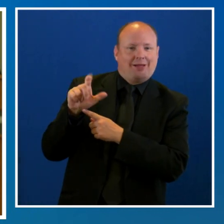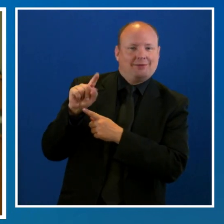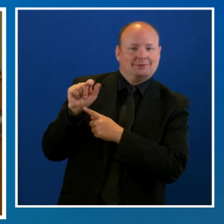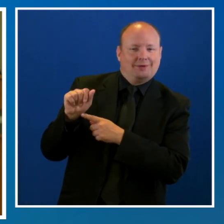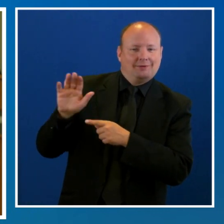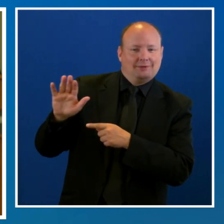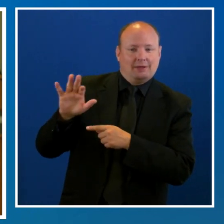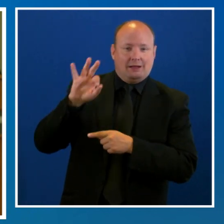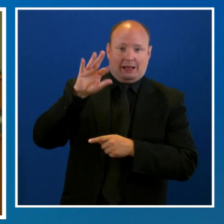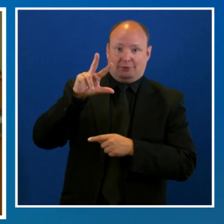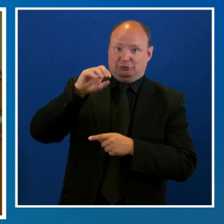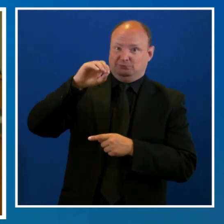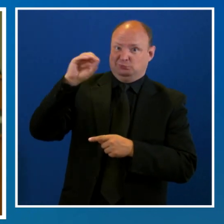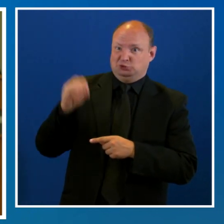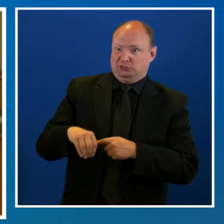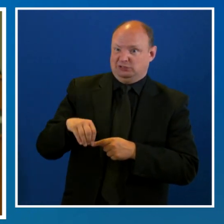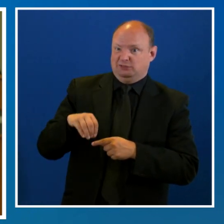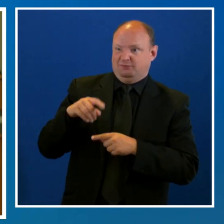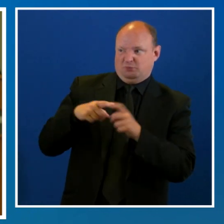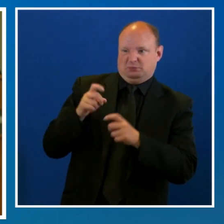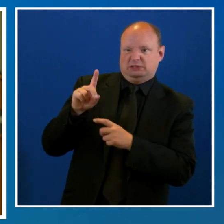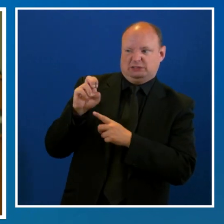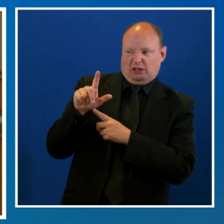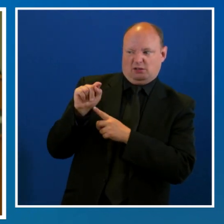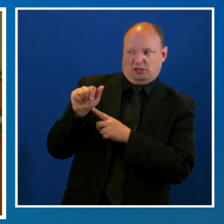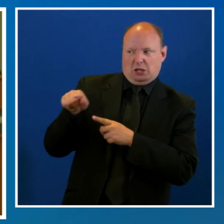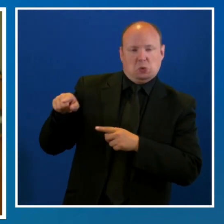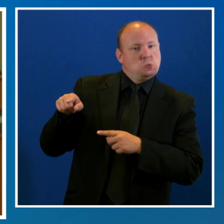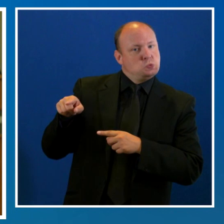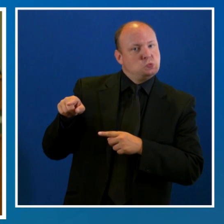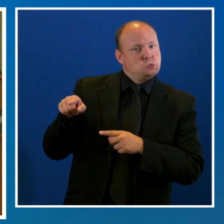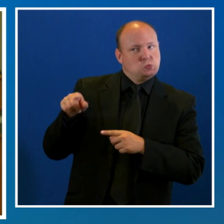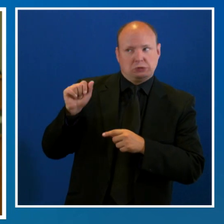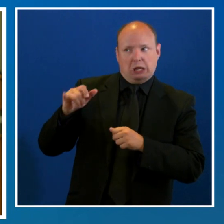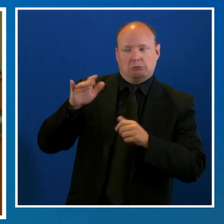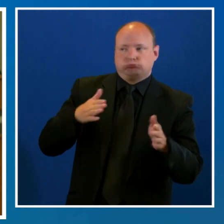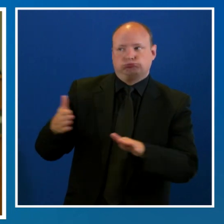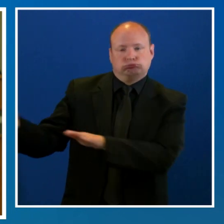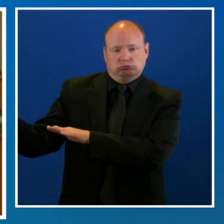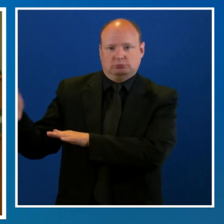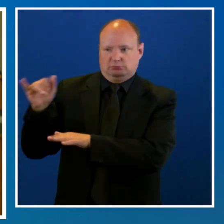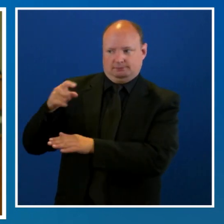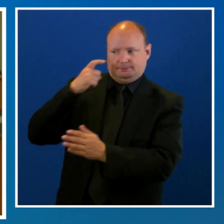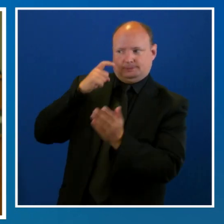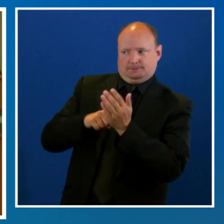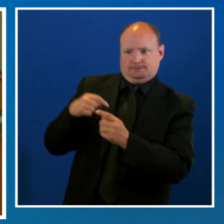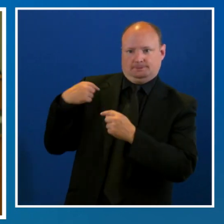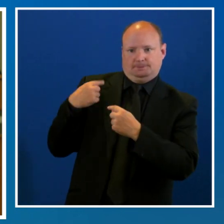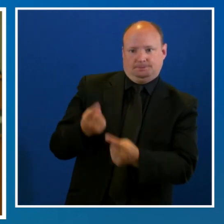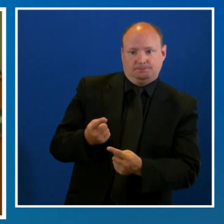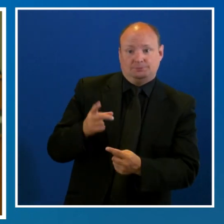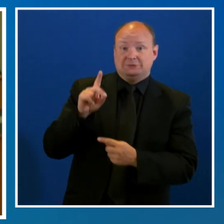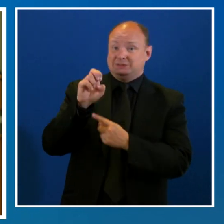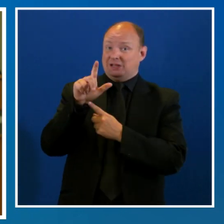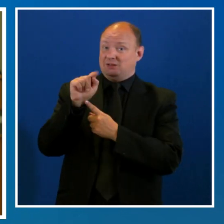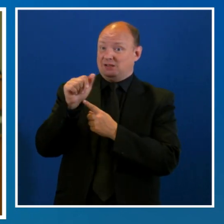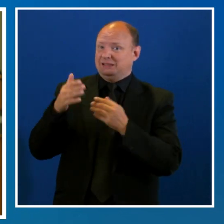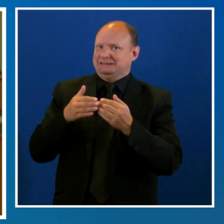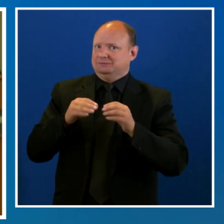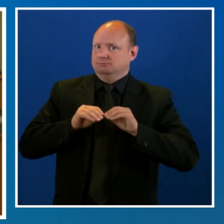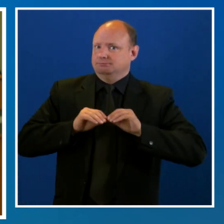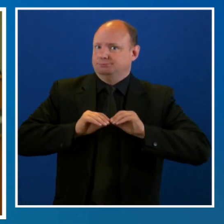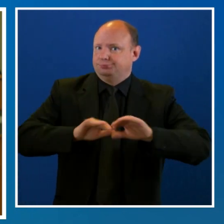and death rates are climbing. While this variant is highly contagious, the vaccine continues to be